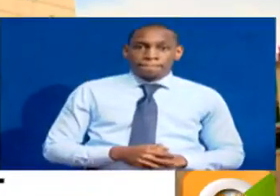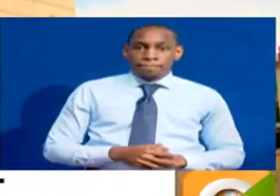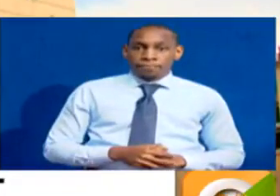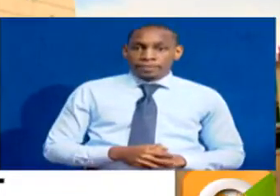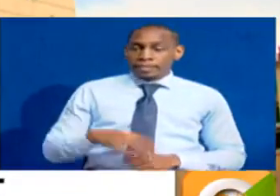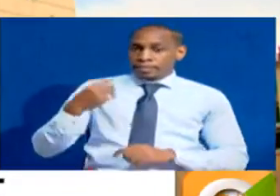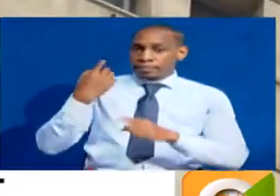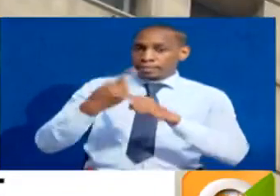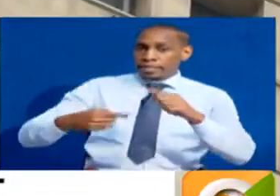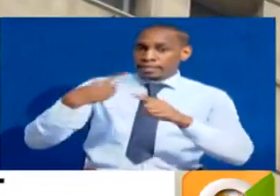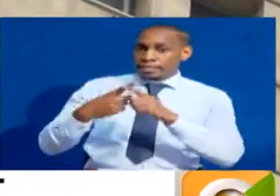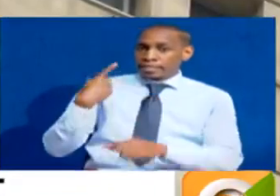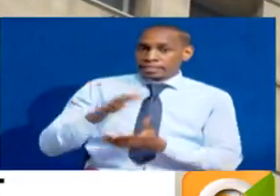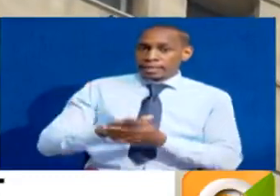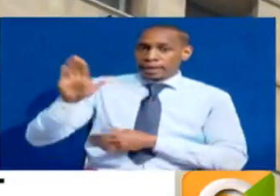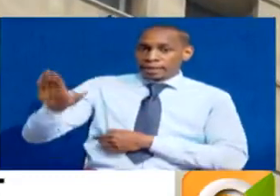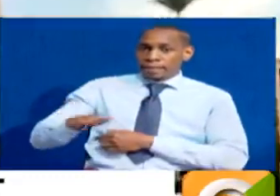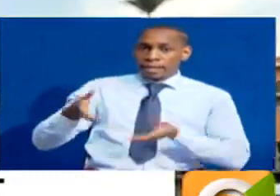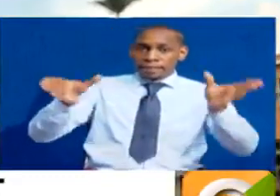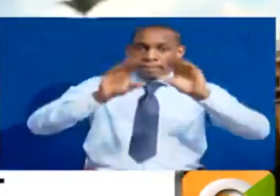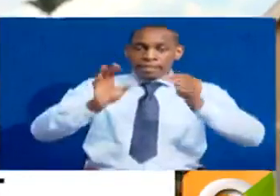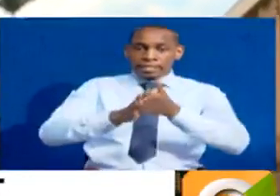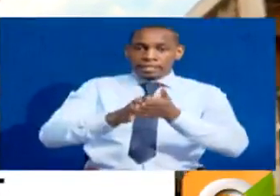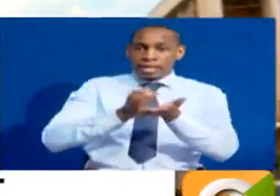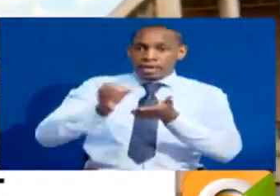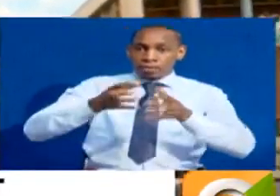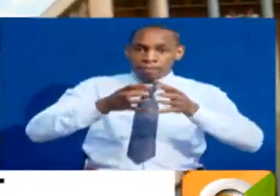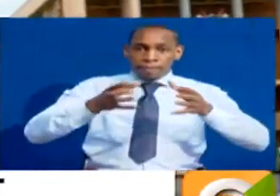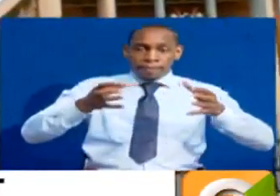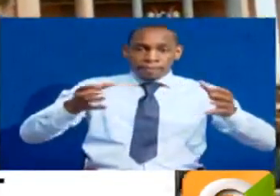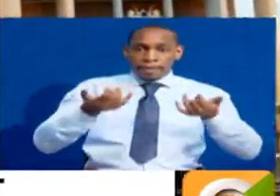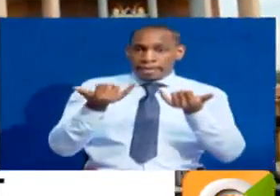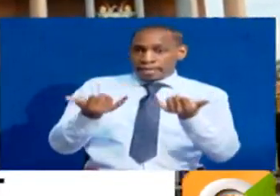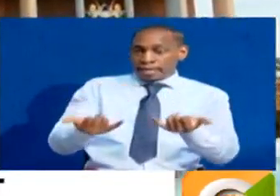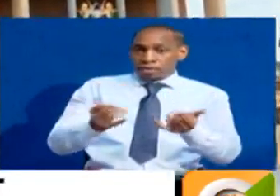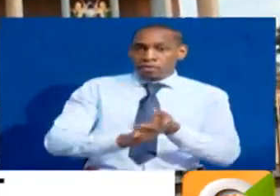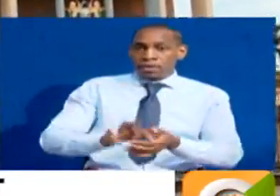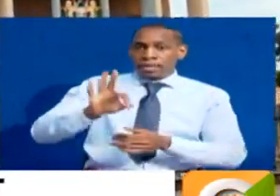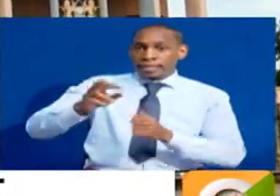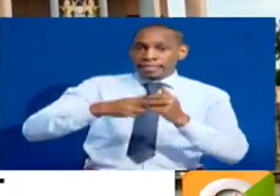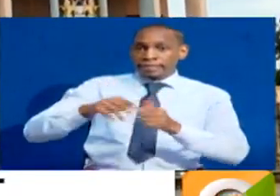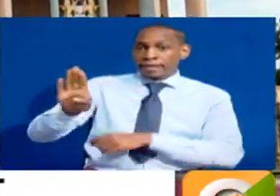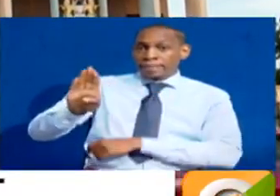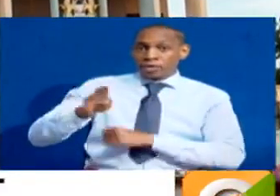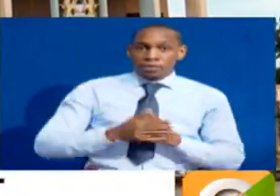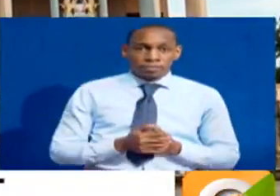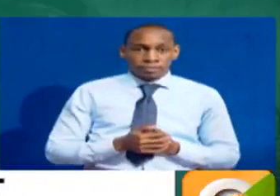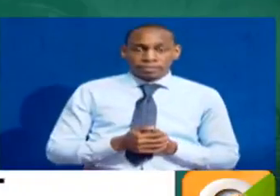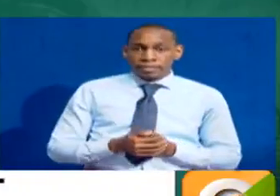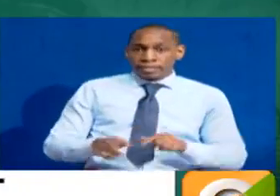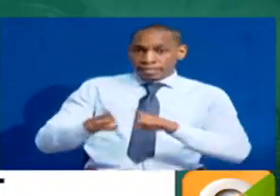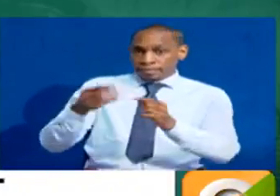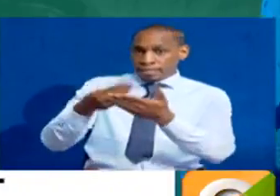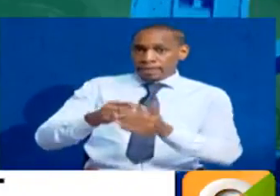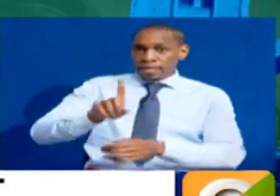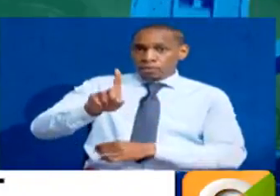In recent years, Parliament's budgetary allocation has steadily grown to currently stand at 37 billion shillings. Part of